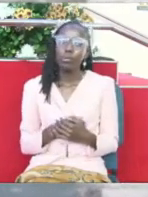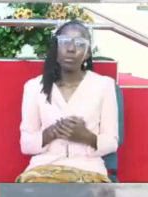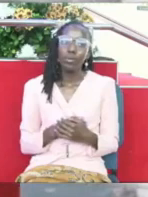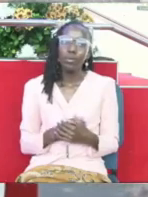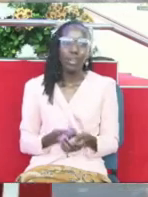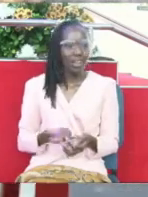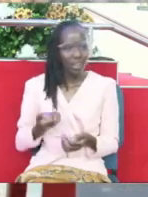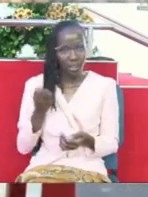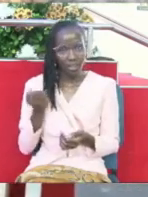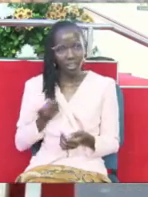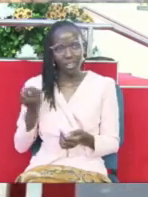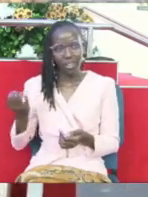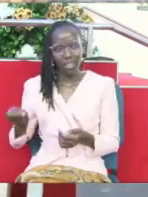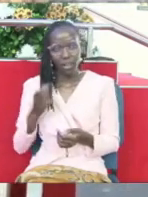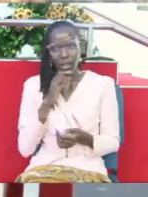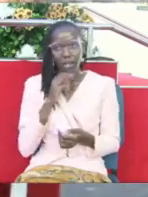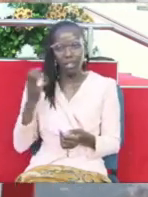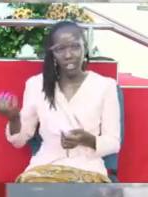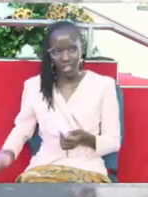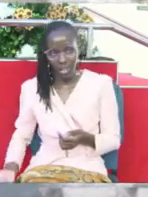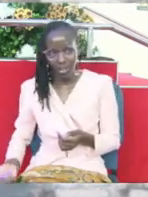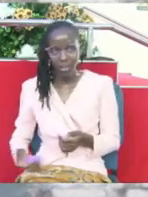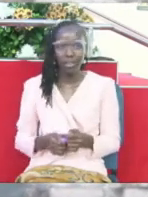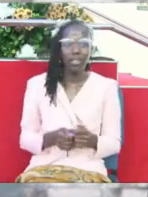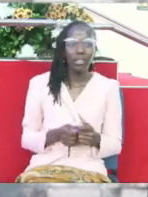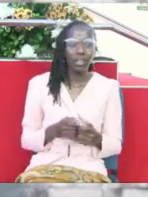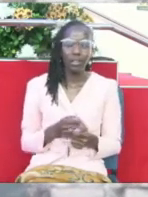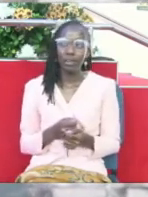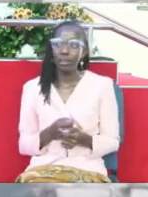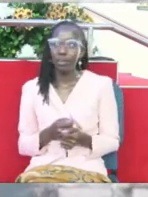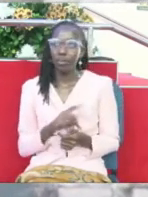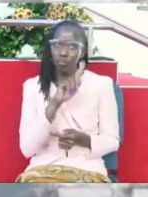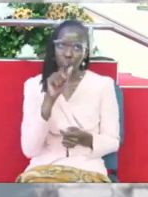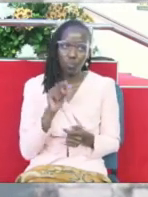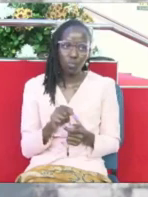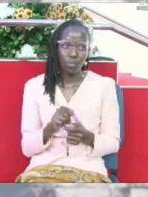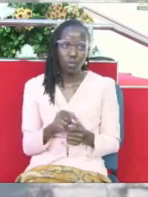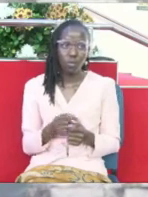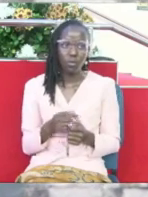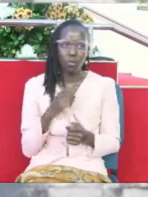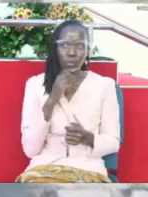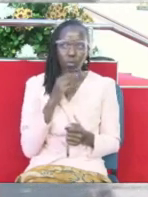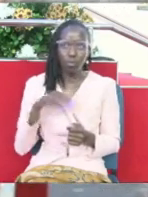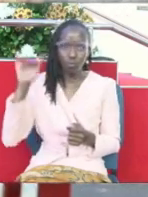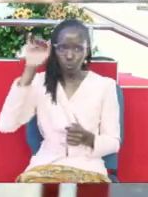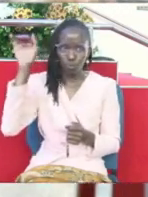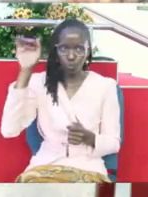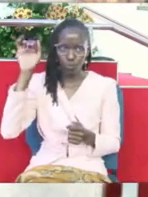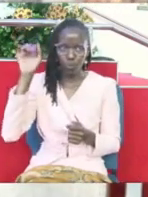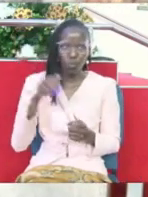be done? Ni nini kitafanyika? And after that he pursued and pursued. Na baada hapo akazidi kuuliza kuuliza. Because David